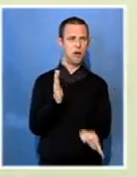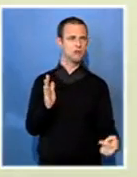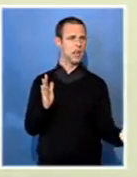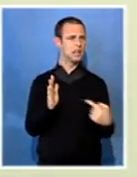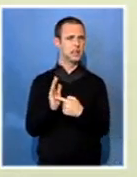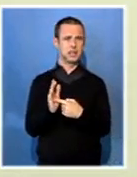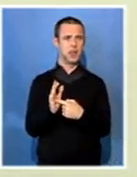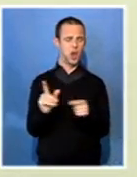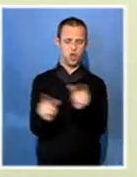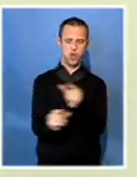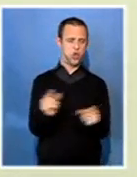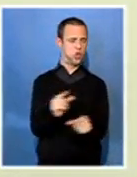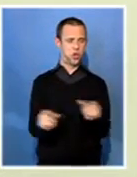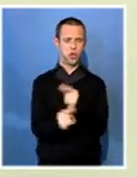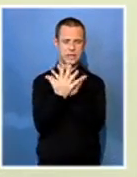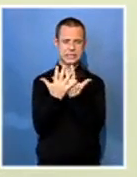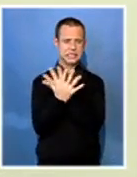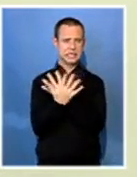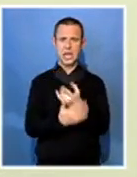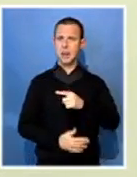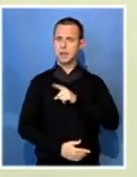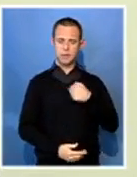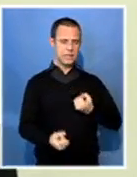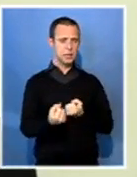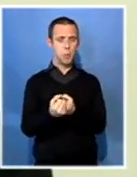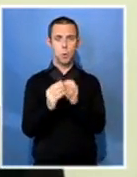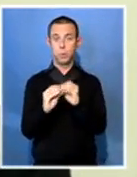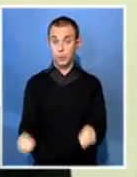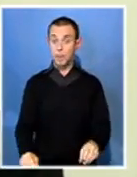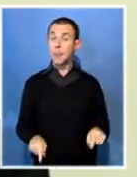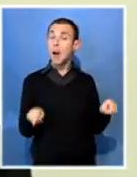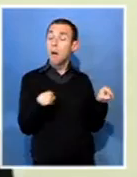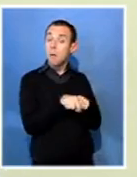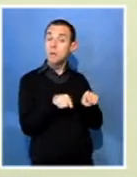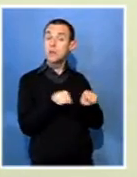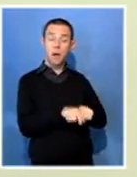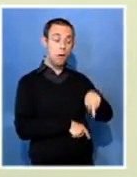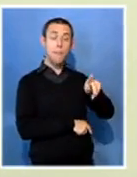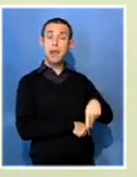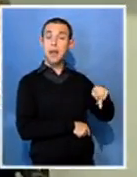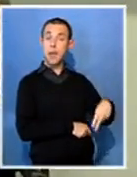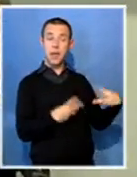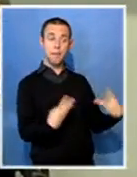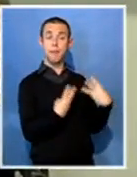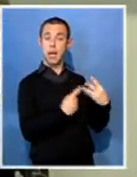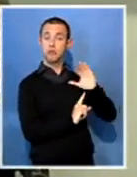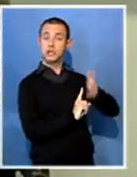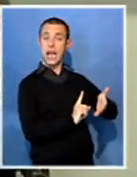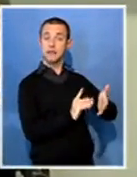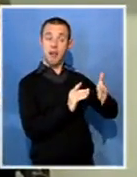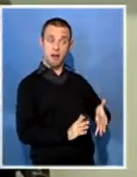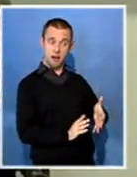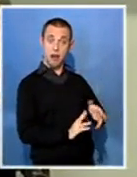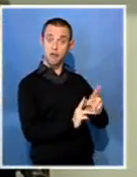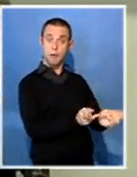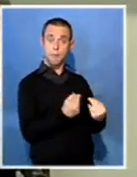unlawful. Even attempts to comply with the public protector's remedial actions on the SABC were dealt